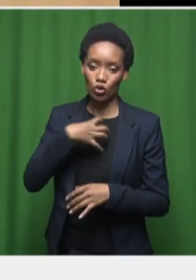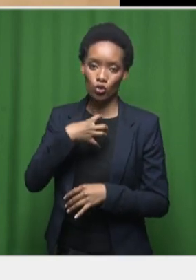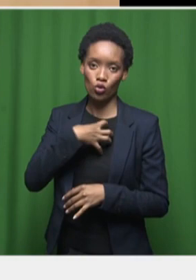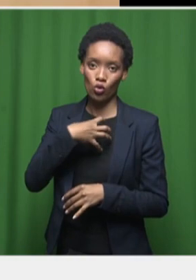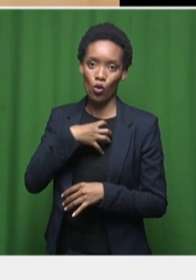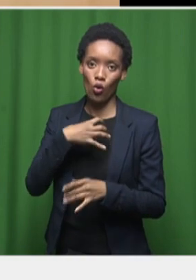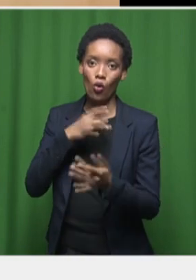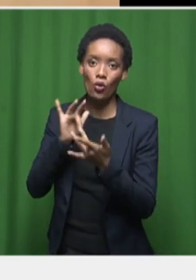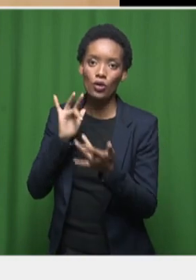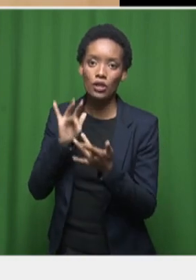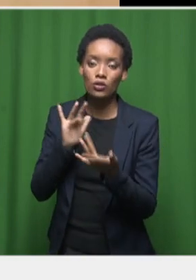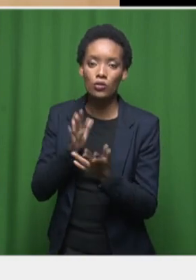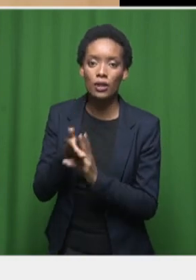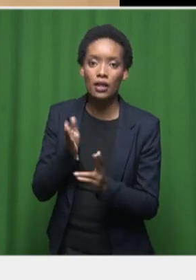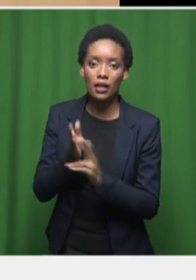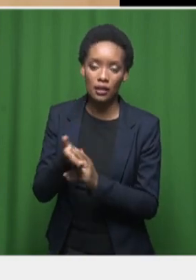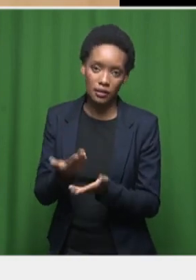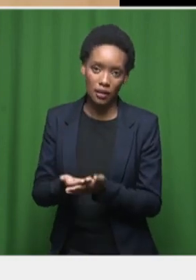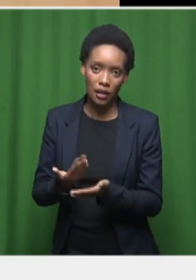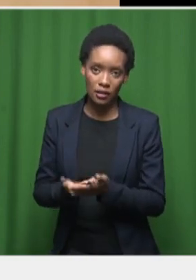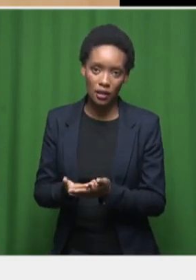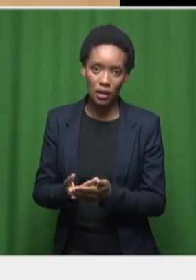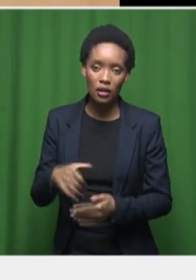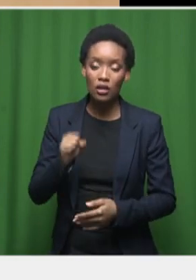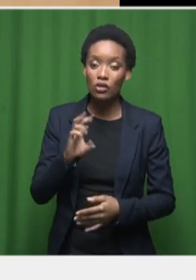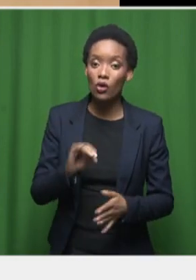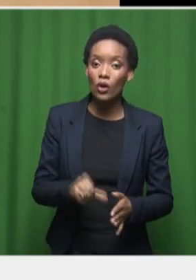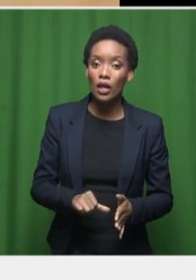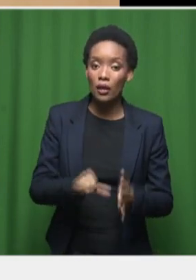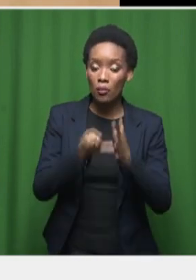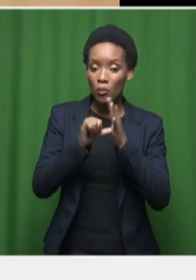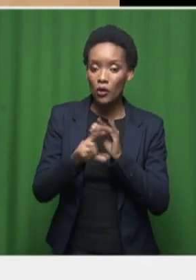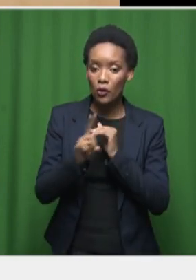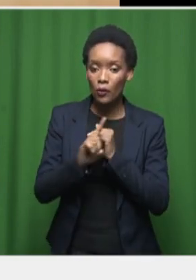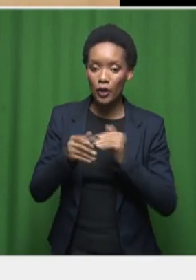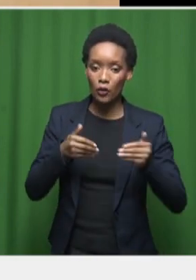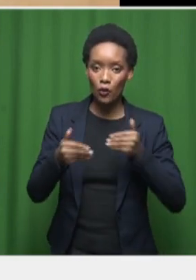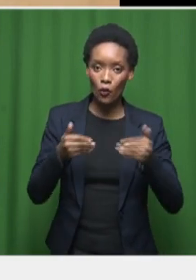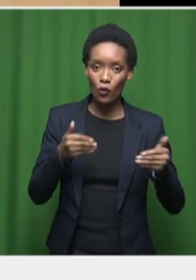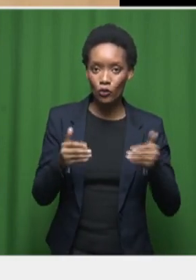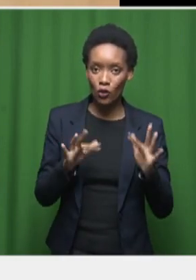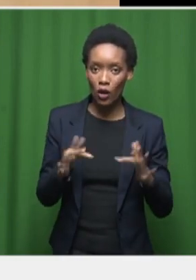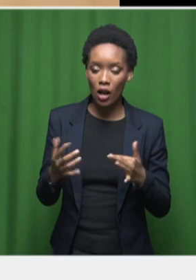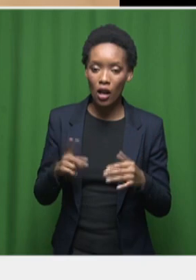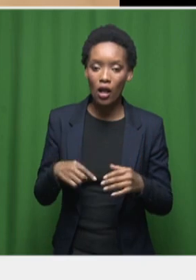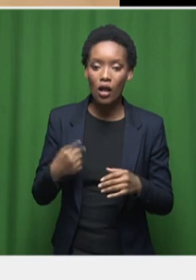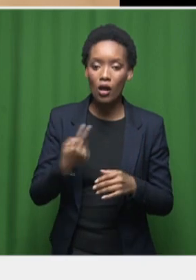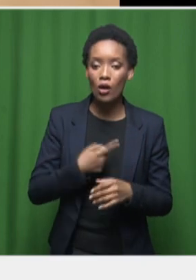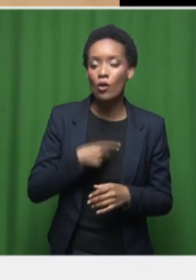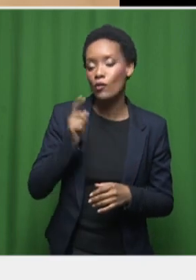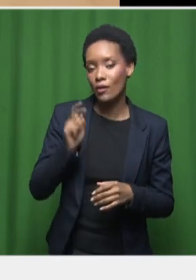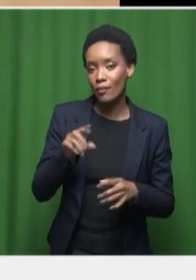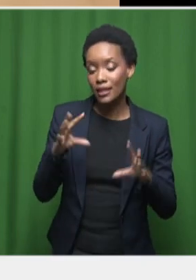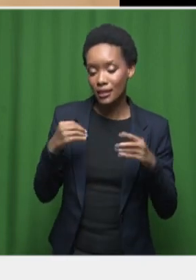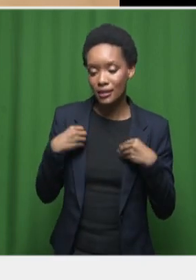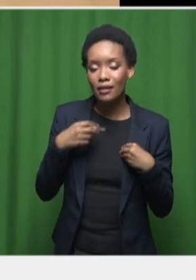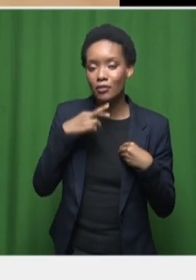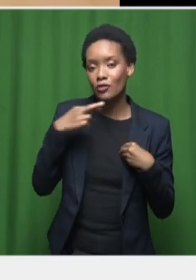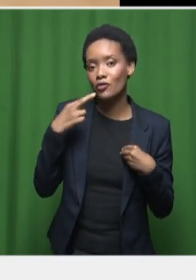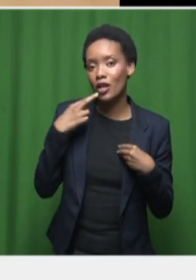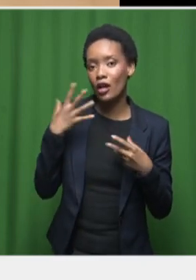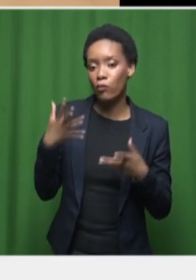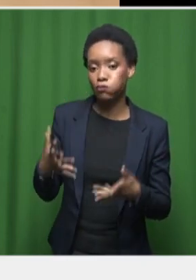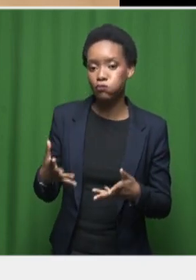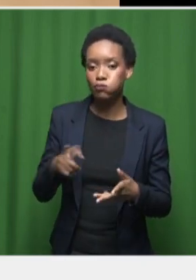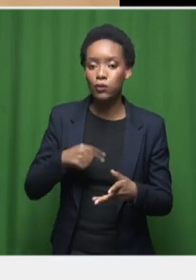have access to this. So the most important thing is, how do we control this? We have to accept this as our current reality, put